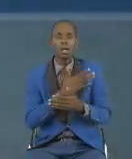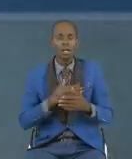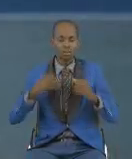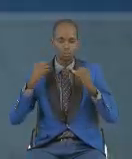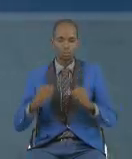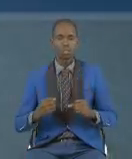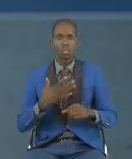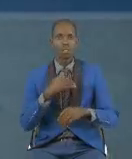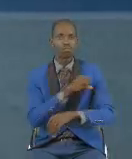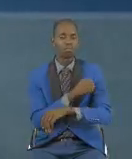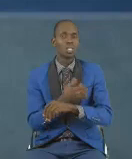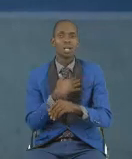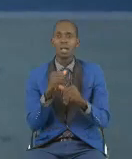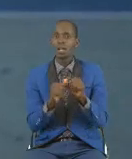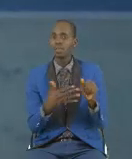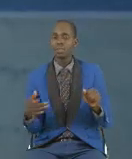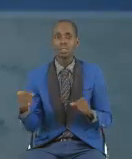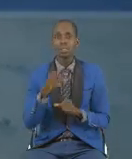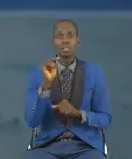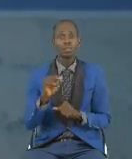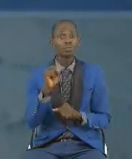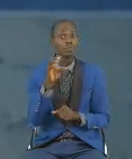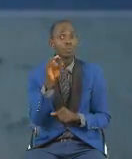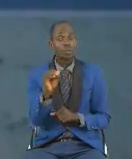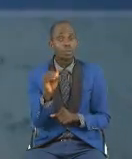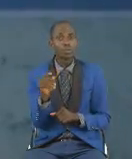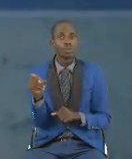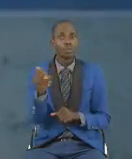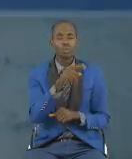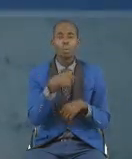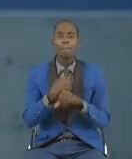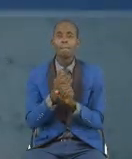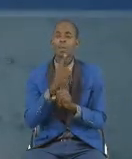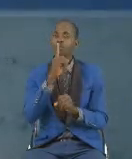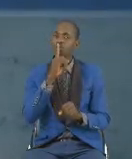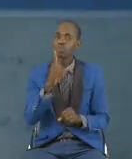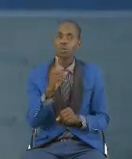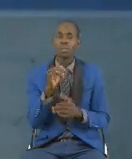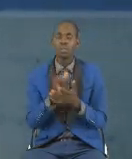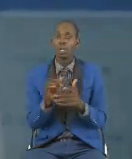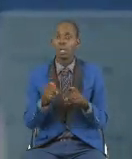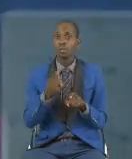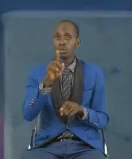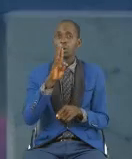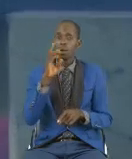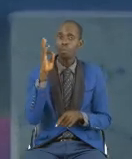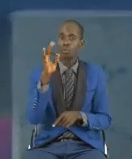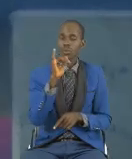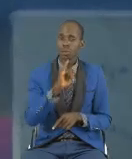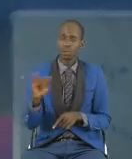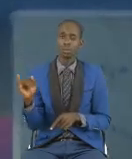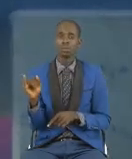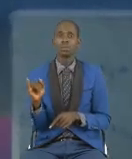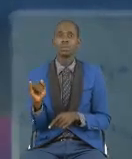and everything they need. So you make sure that as you're preaching, as you're ministering, you're turning